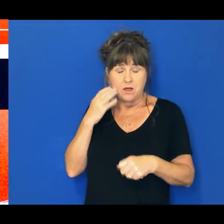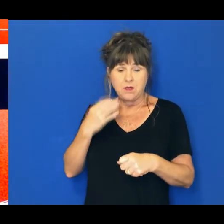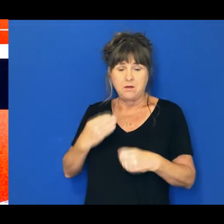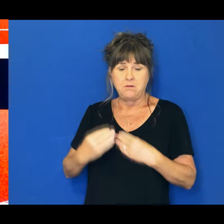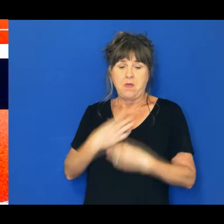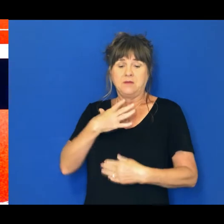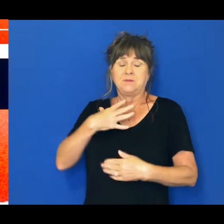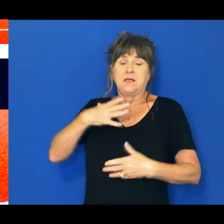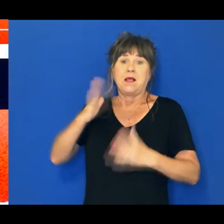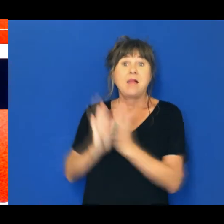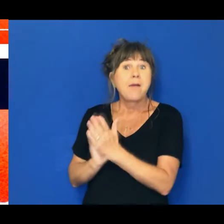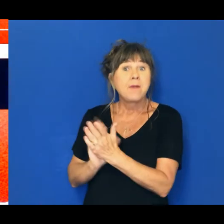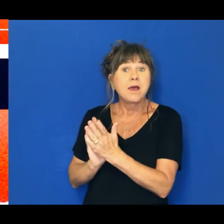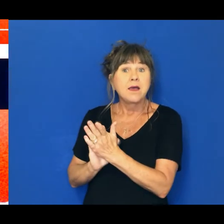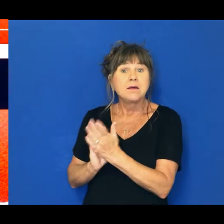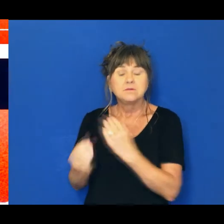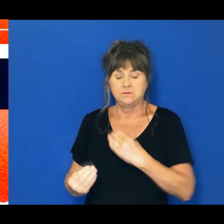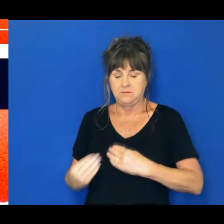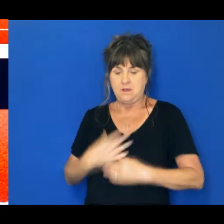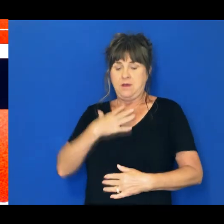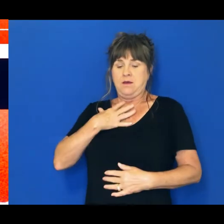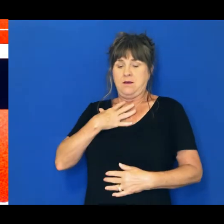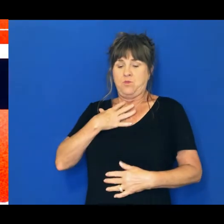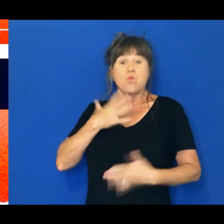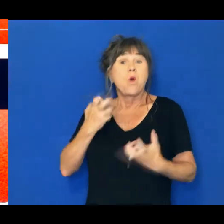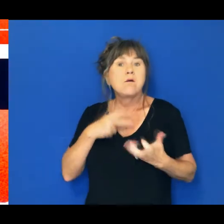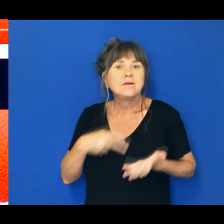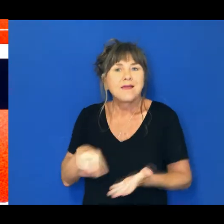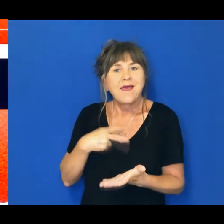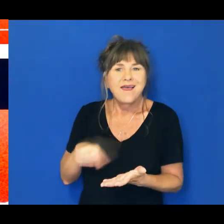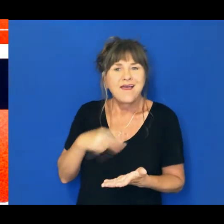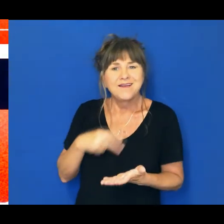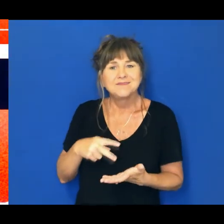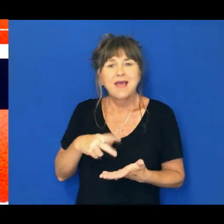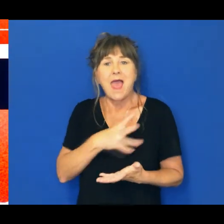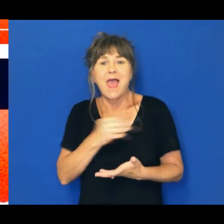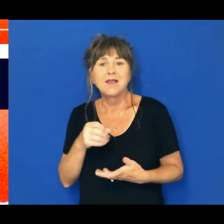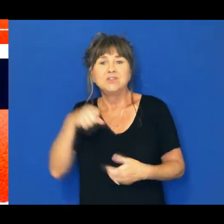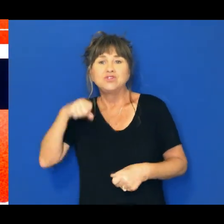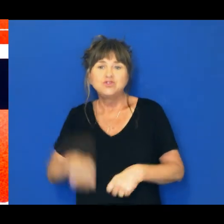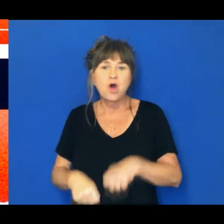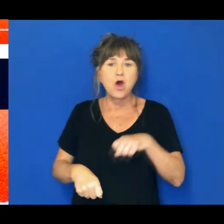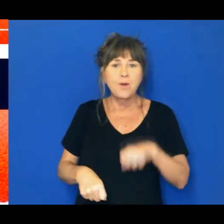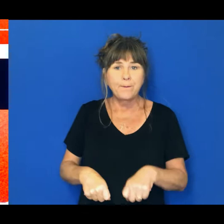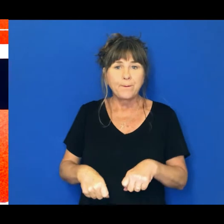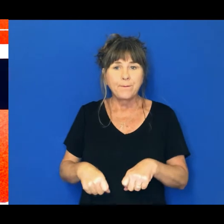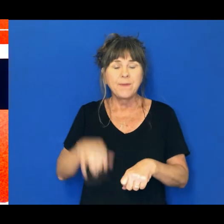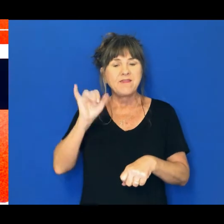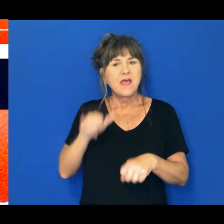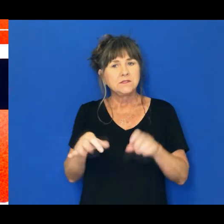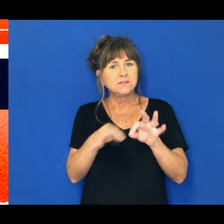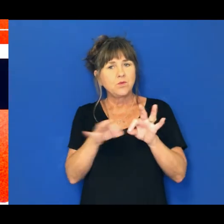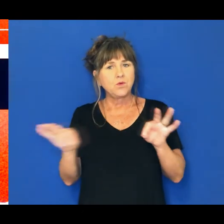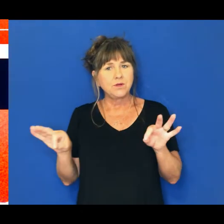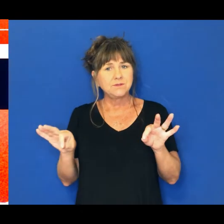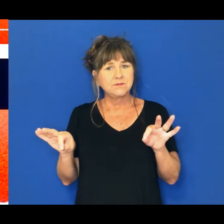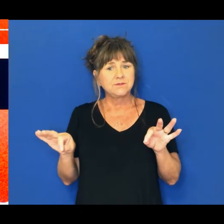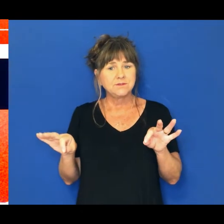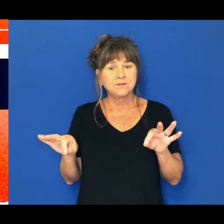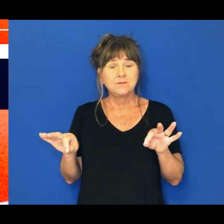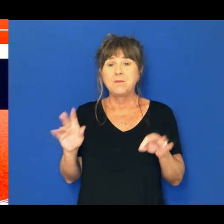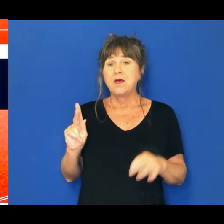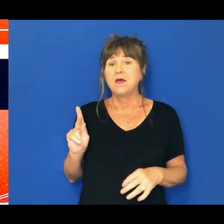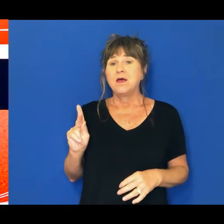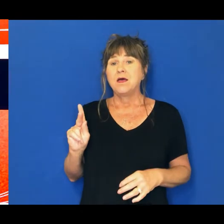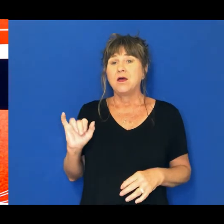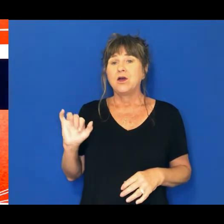going. Makes me clap my hands, make me wanna dance, and stomp. That's the words. But